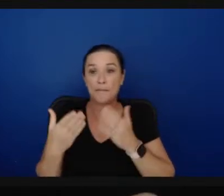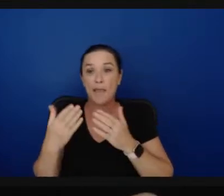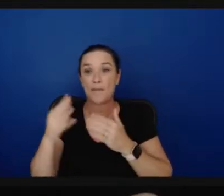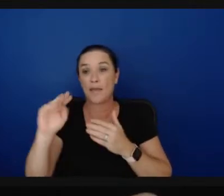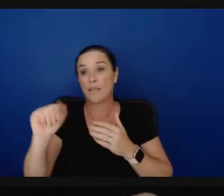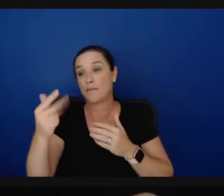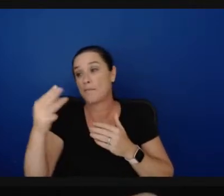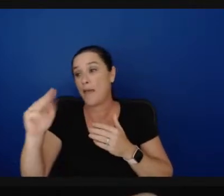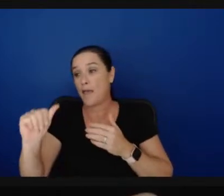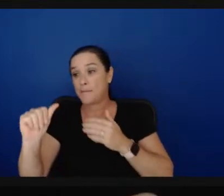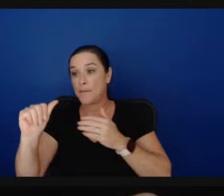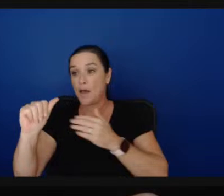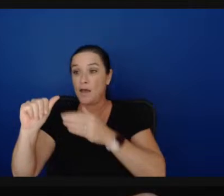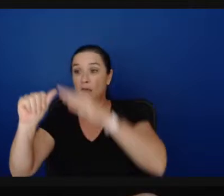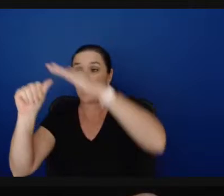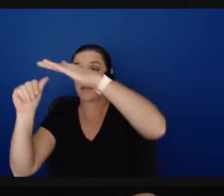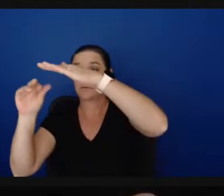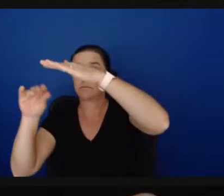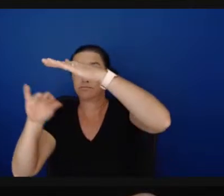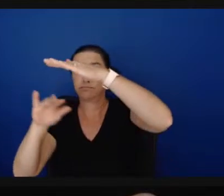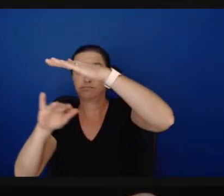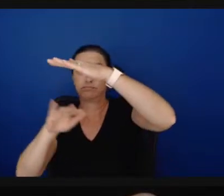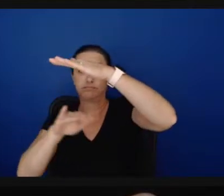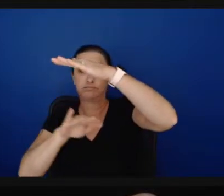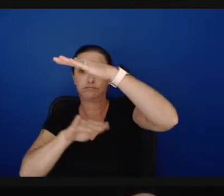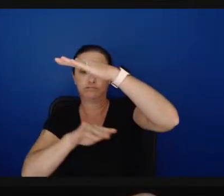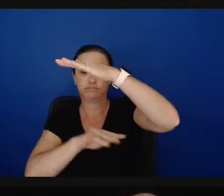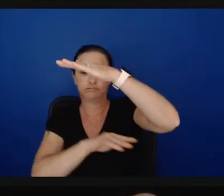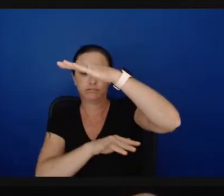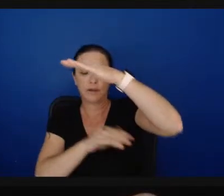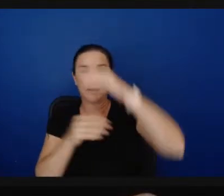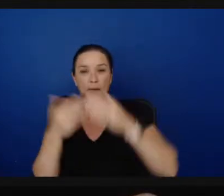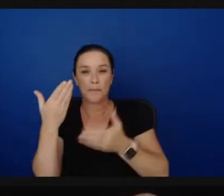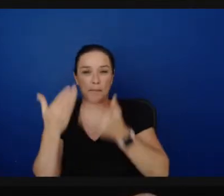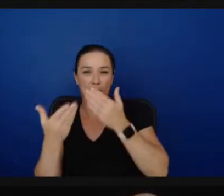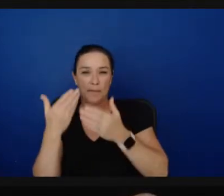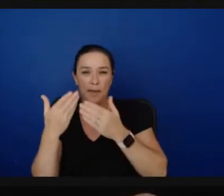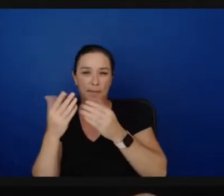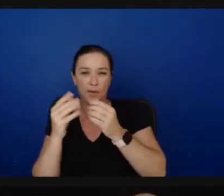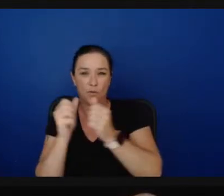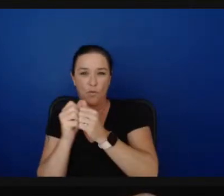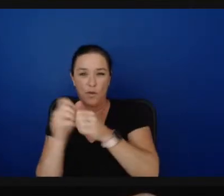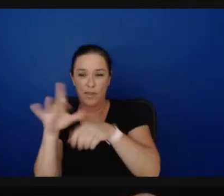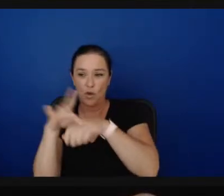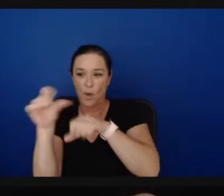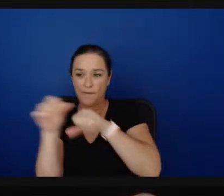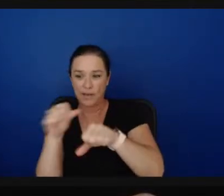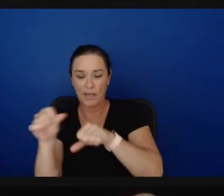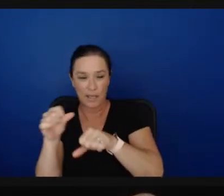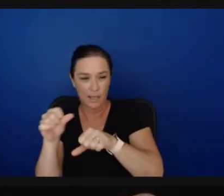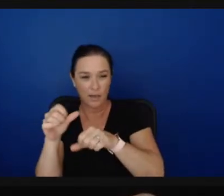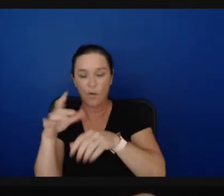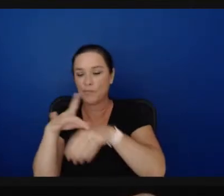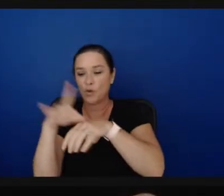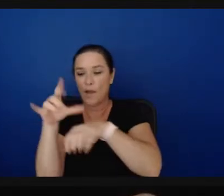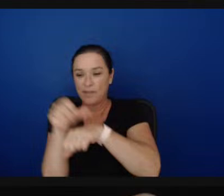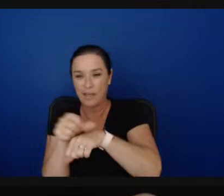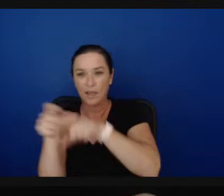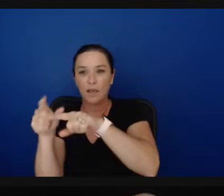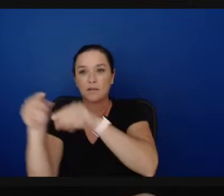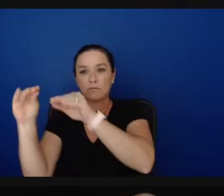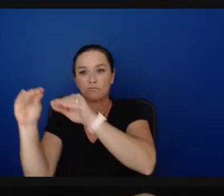system, it's just moving potentially with the aid of gravity to some degree, even though this is all underground,